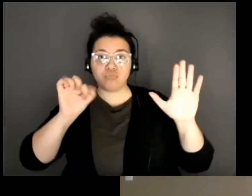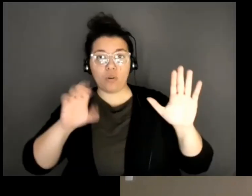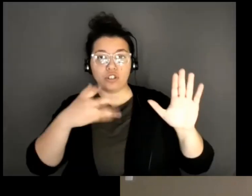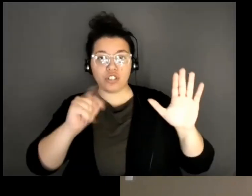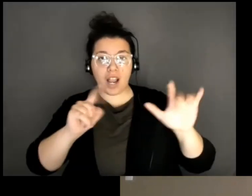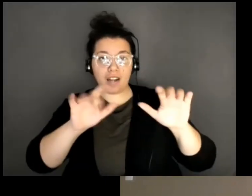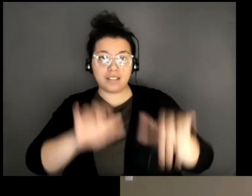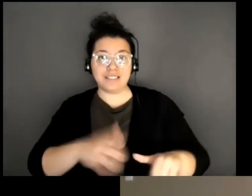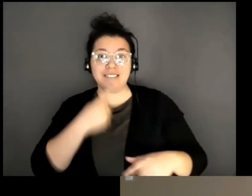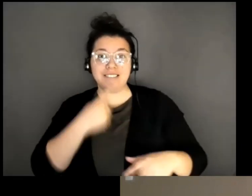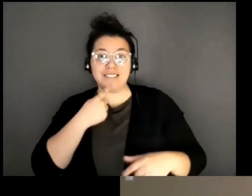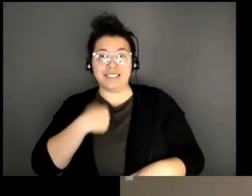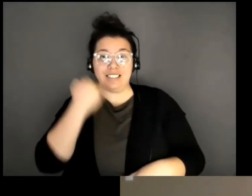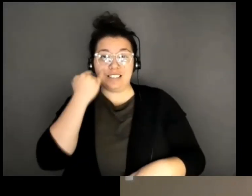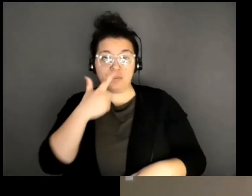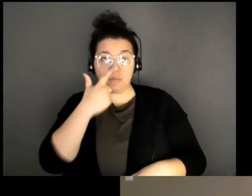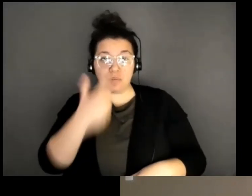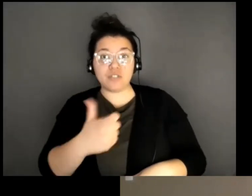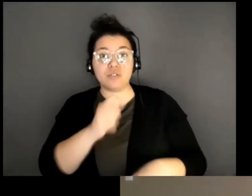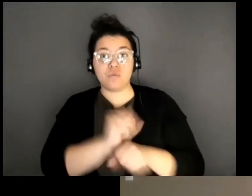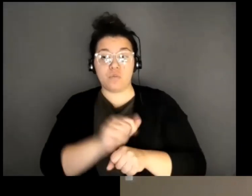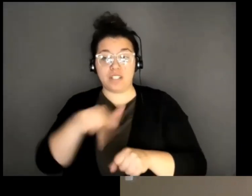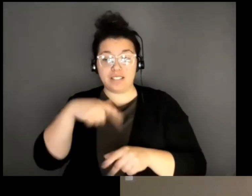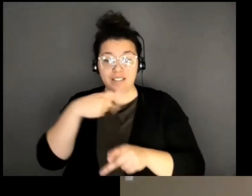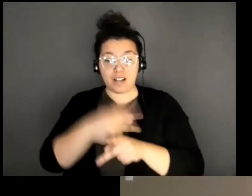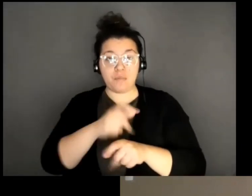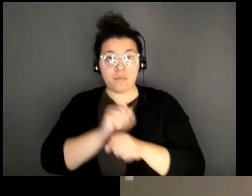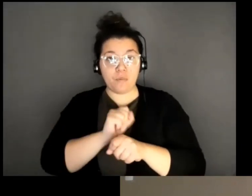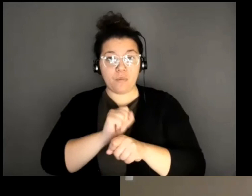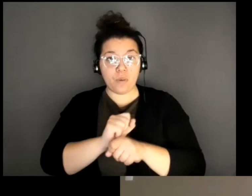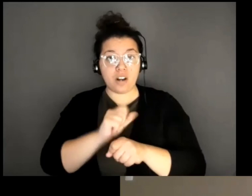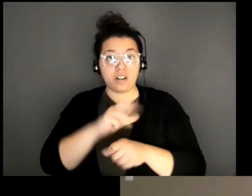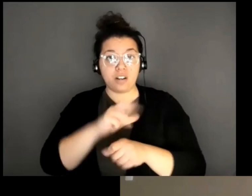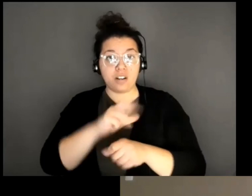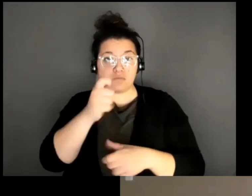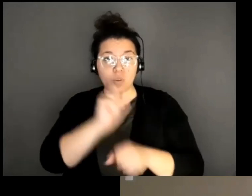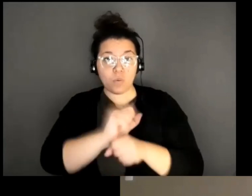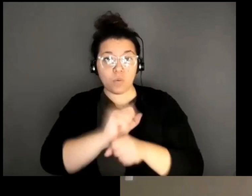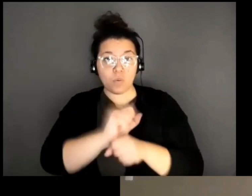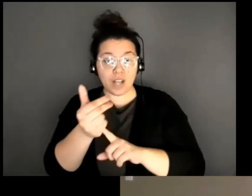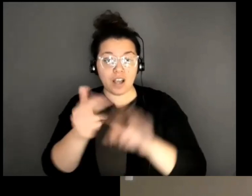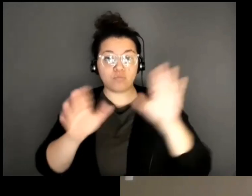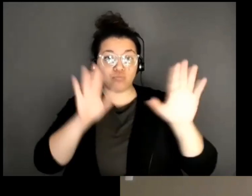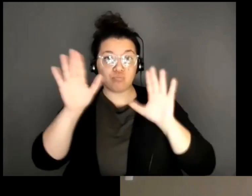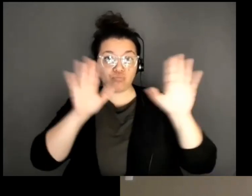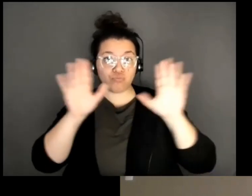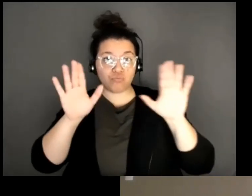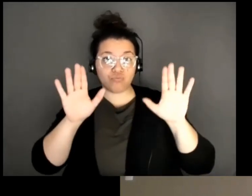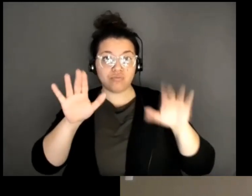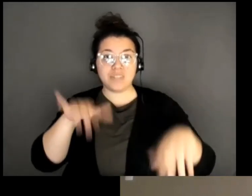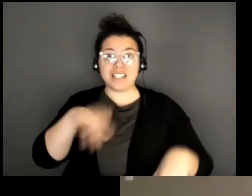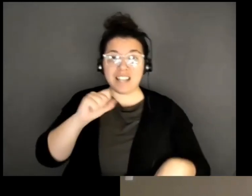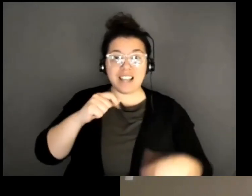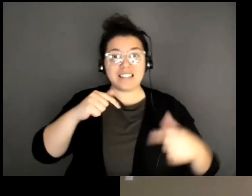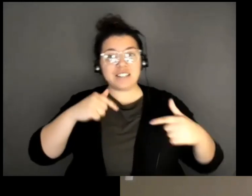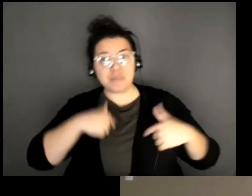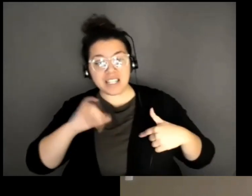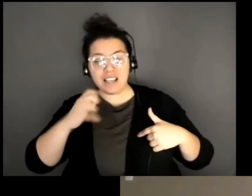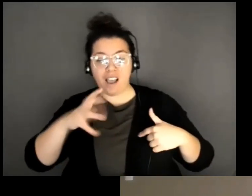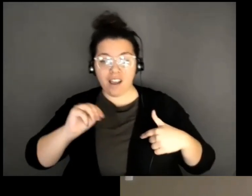you are going, once you can safely get out there, how many of you are going to do it? That's great. I see a bunch of me and I am.